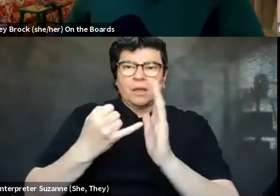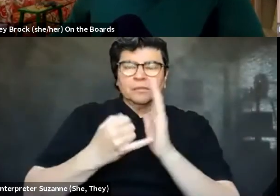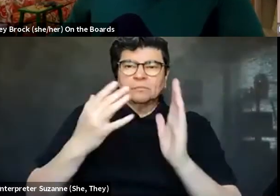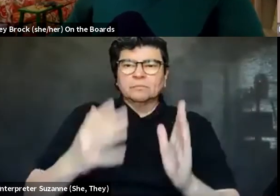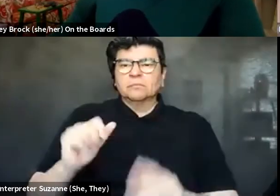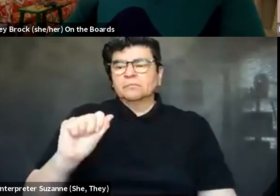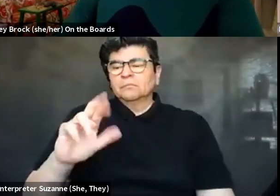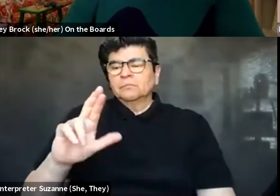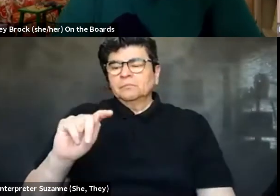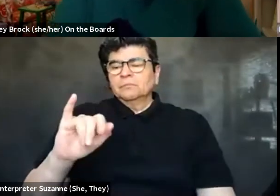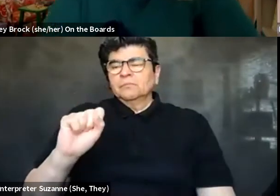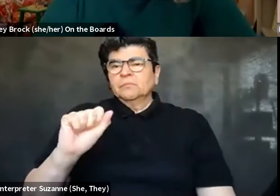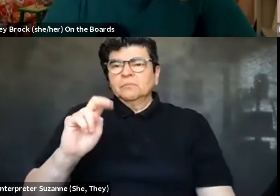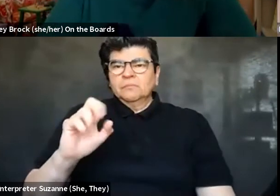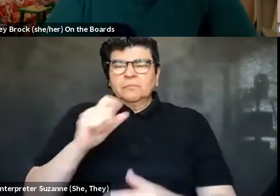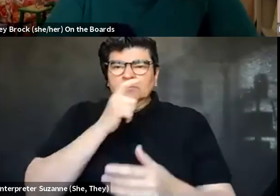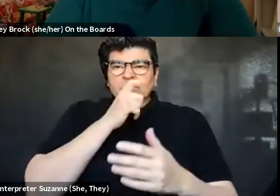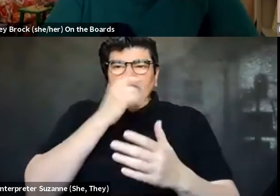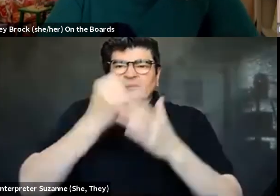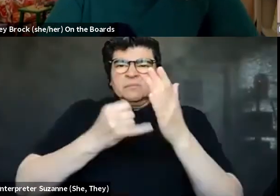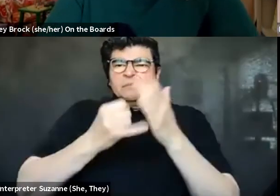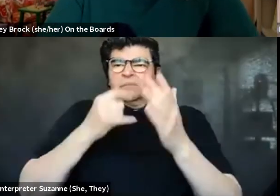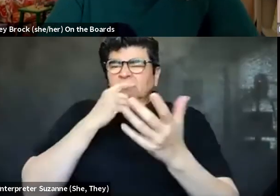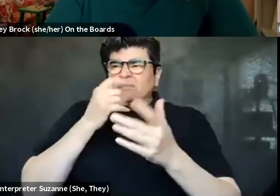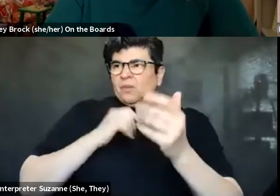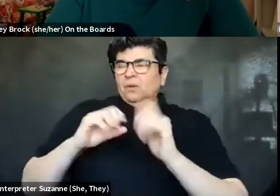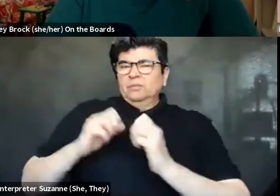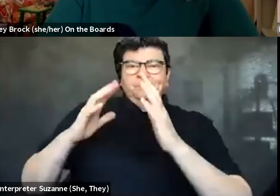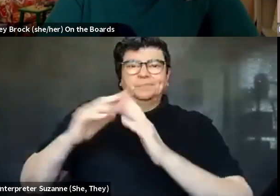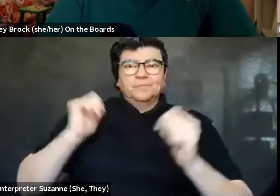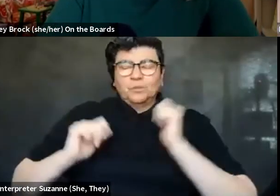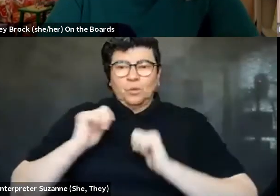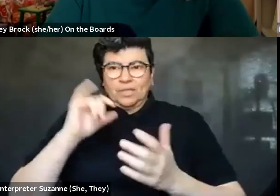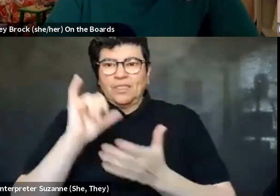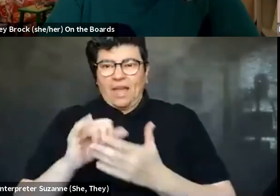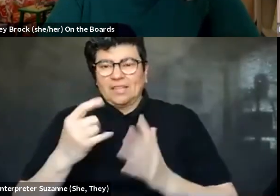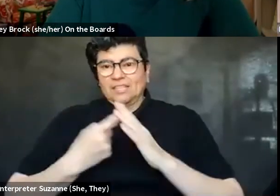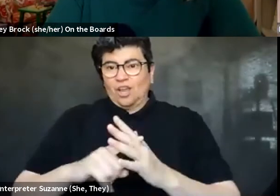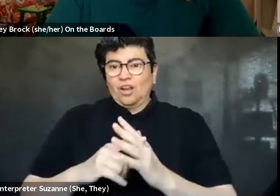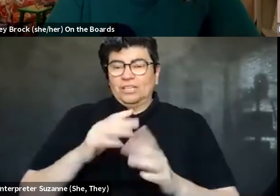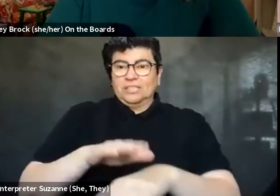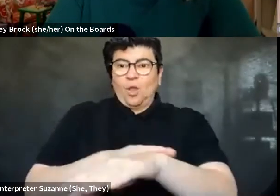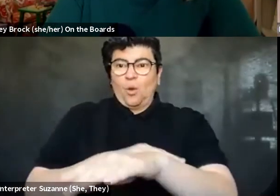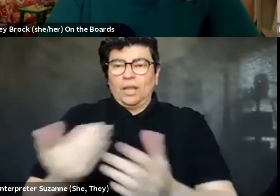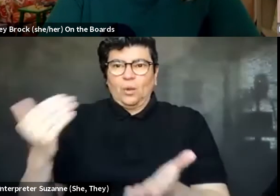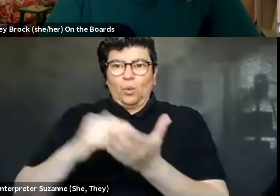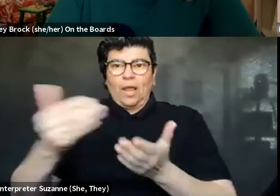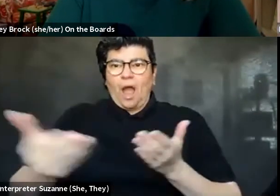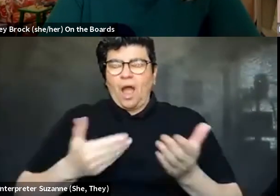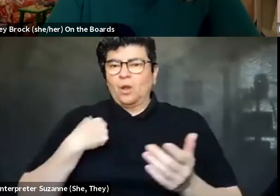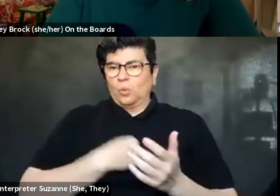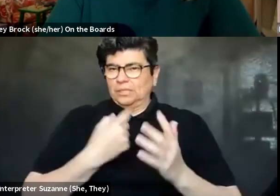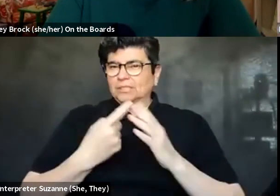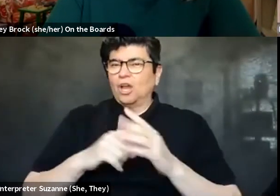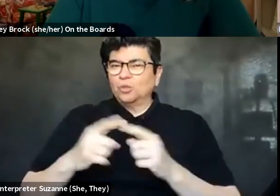our union members who build and run the shows, are all still out of work. We have started slowly rehiring, especially we're starting to ramp that up a little